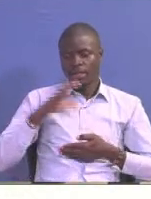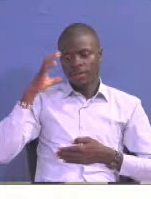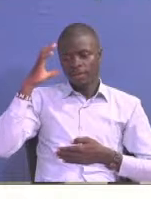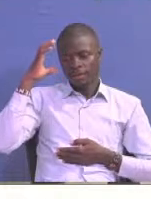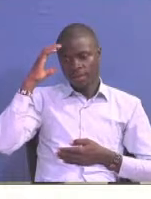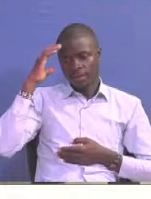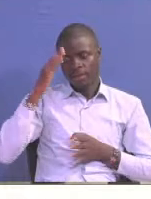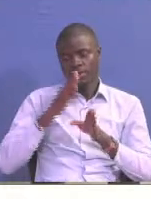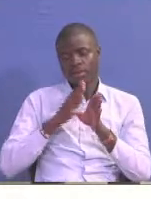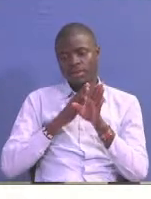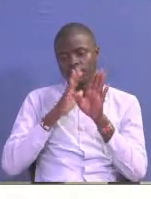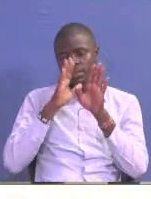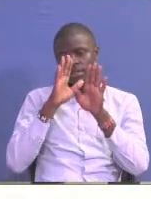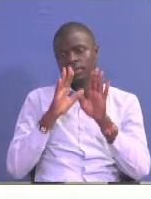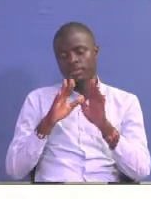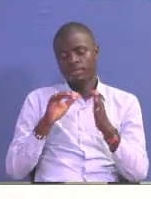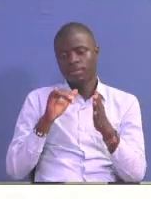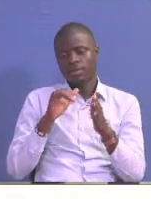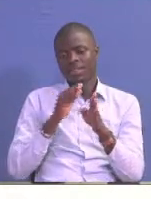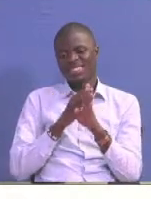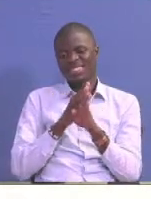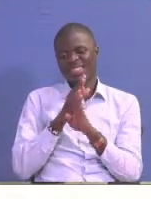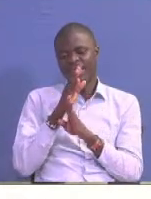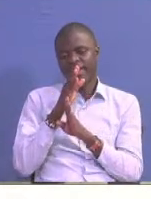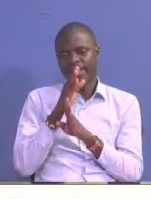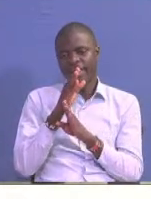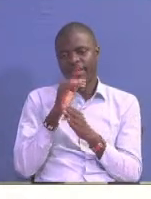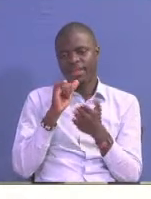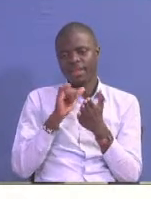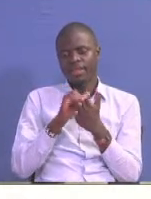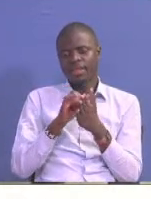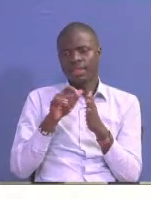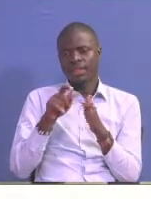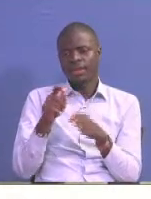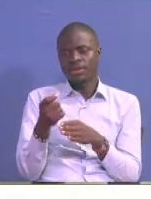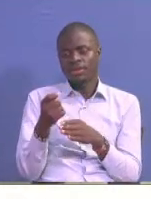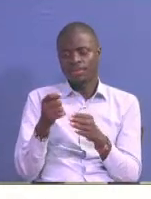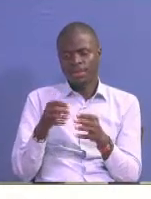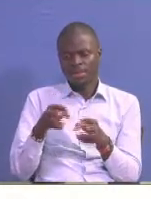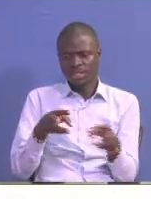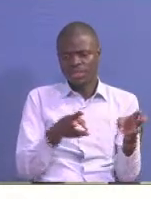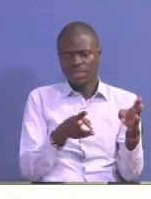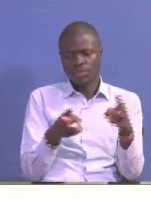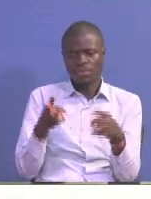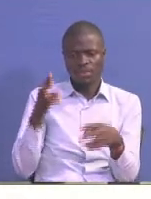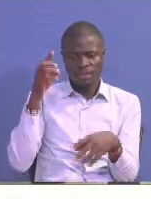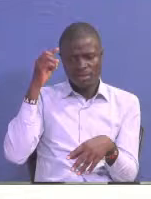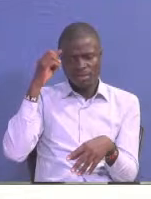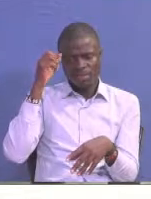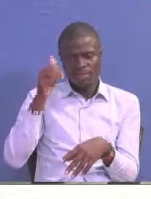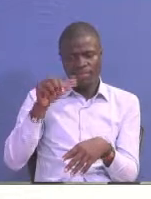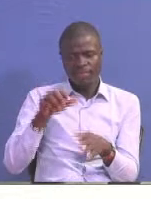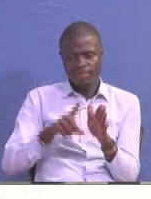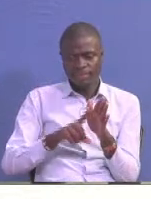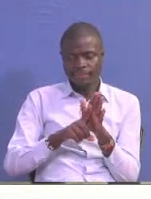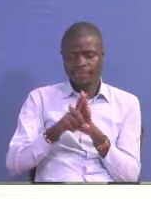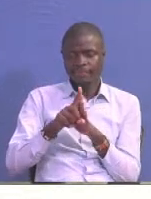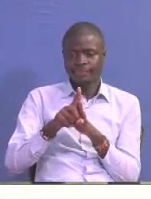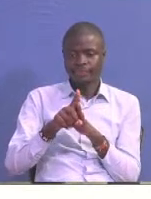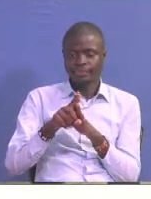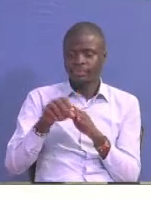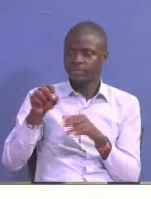key that opens pathways and possibilities for any development.